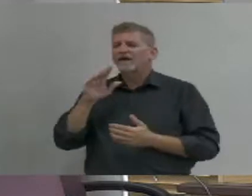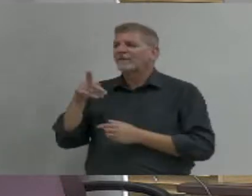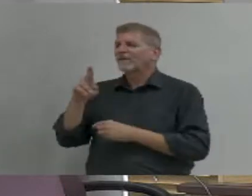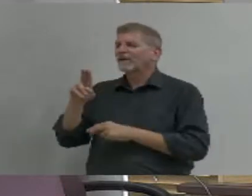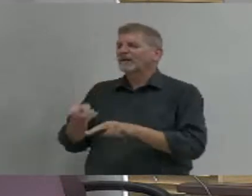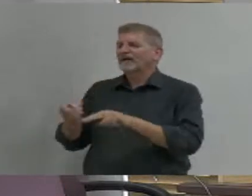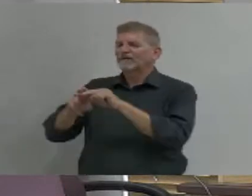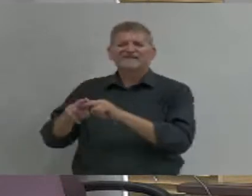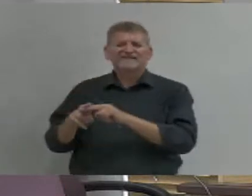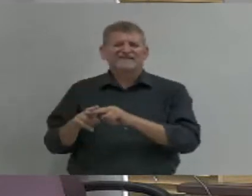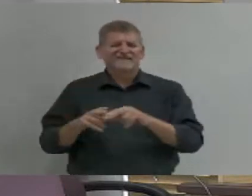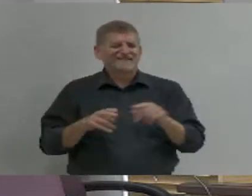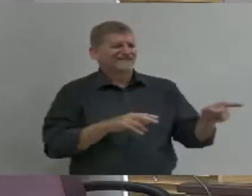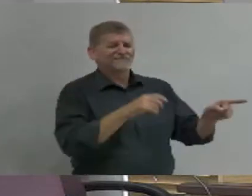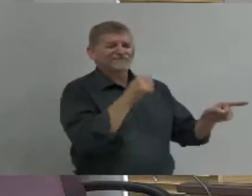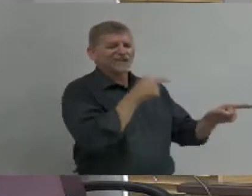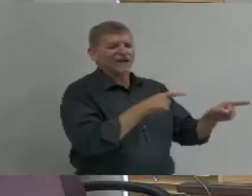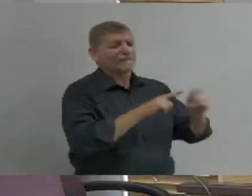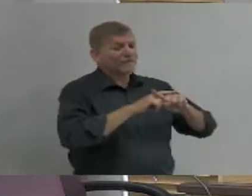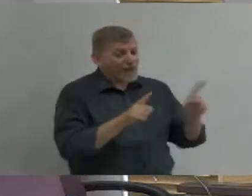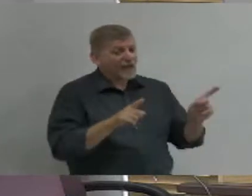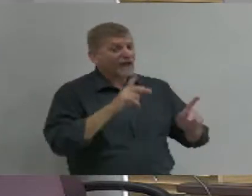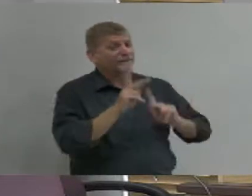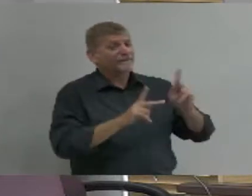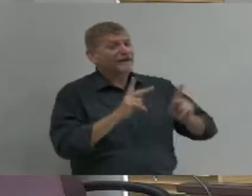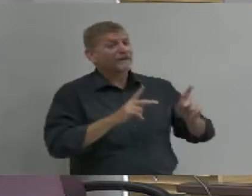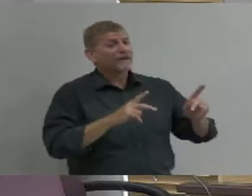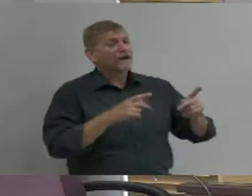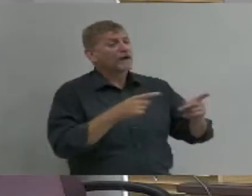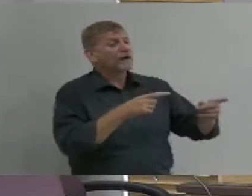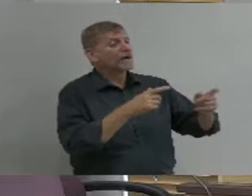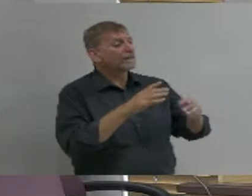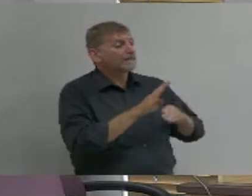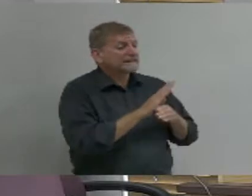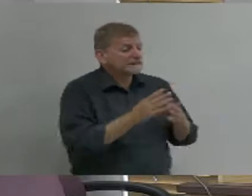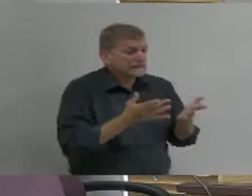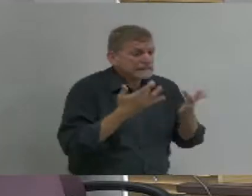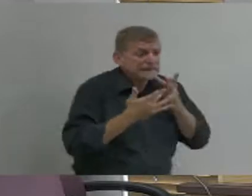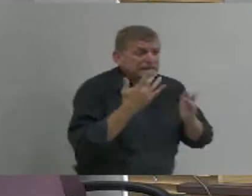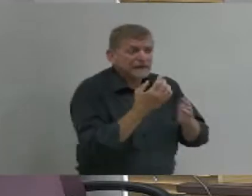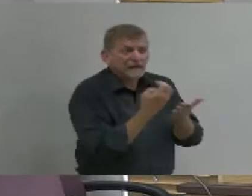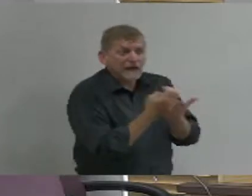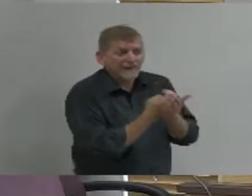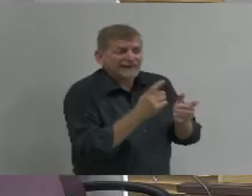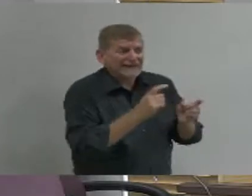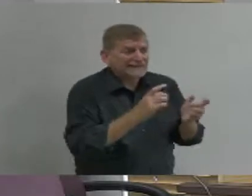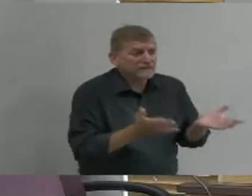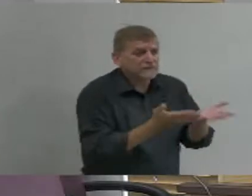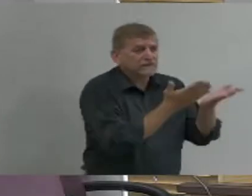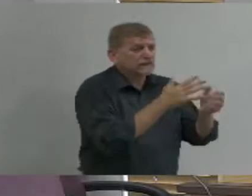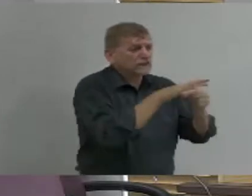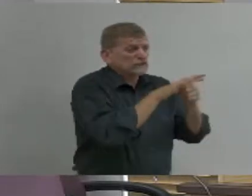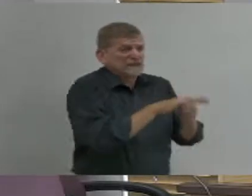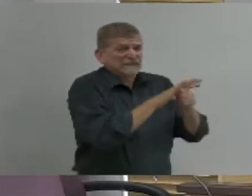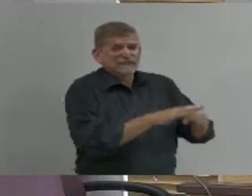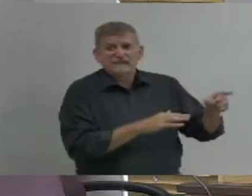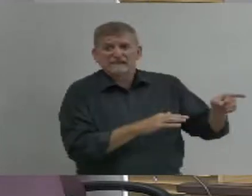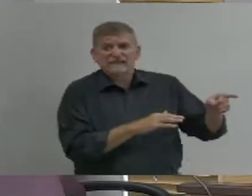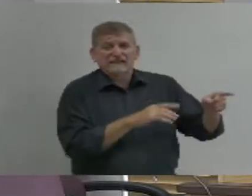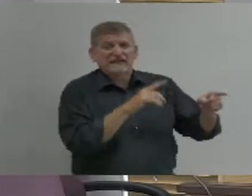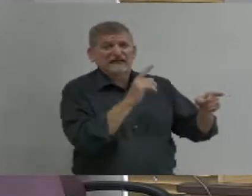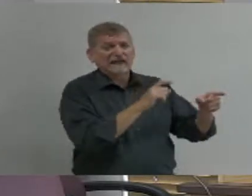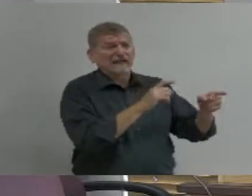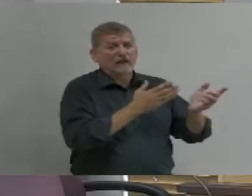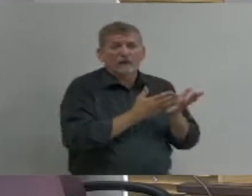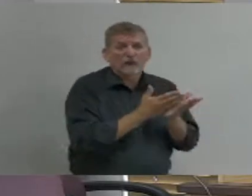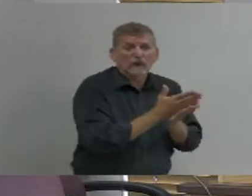people's keeping their business alive and their mental health and their physical health from the stress that they're going through, which is also a very